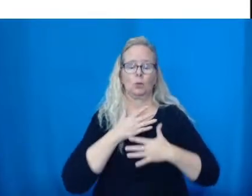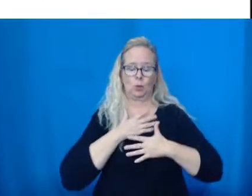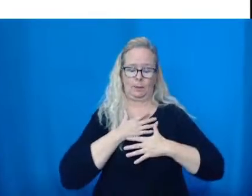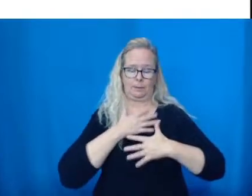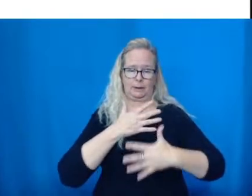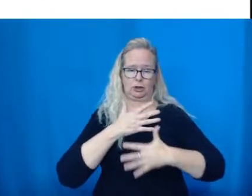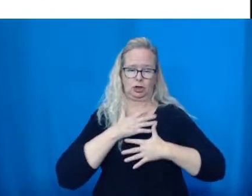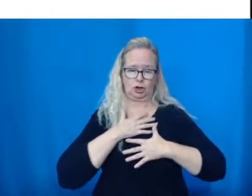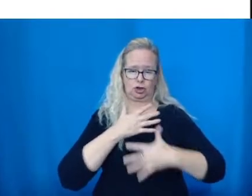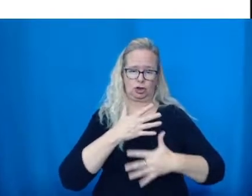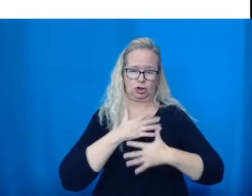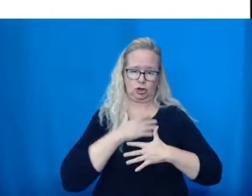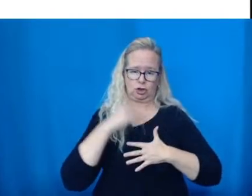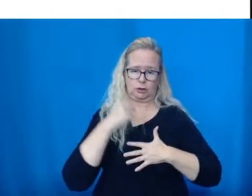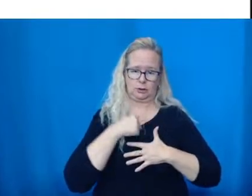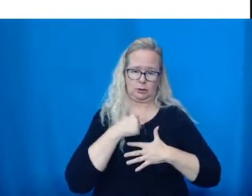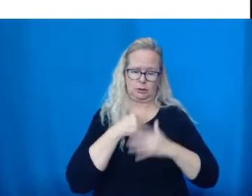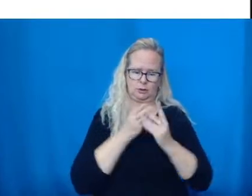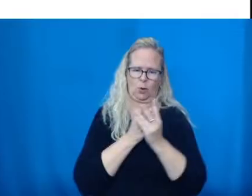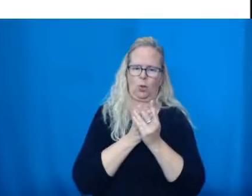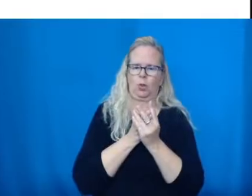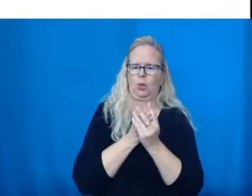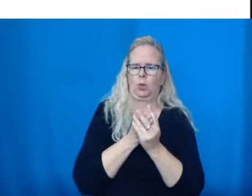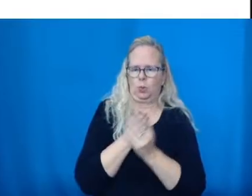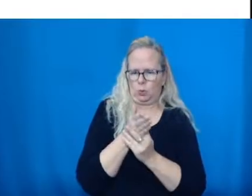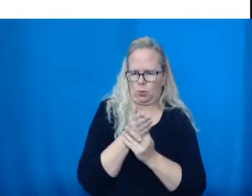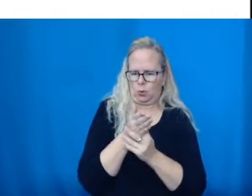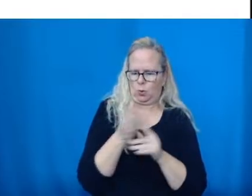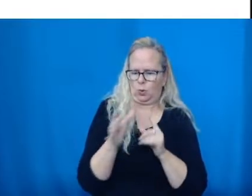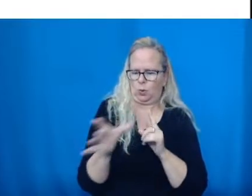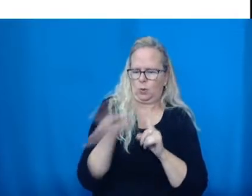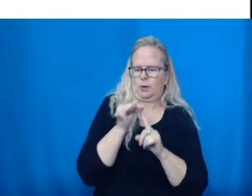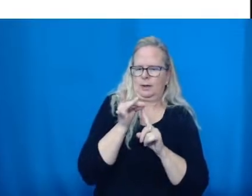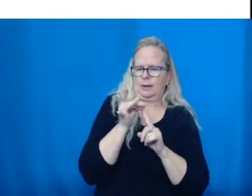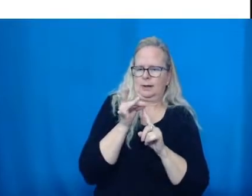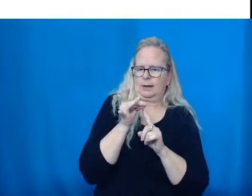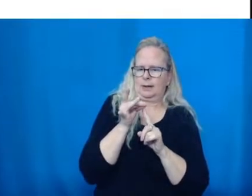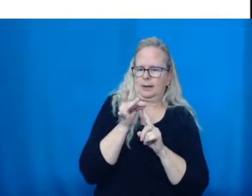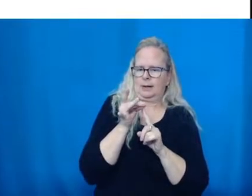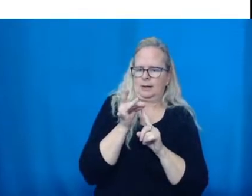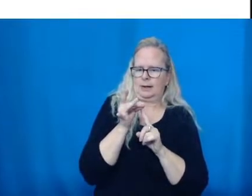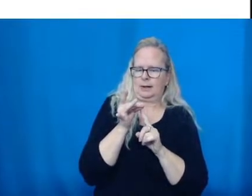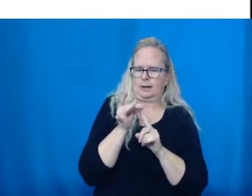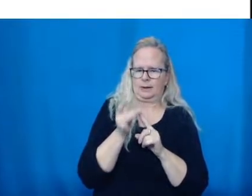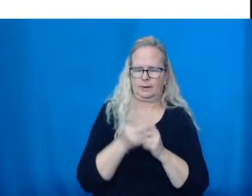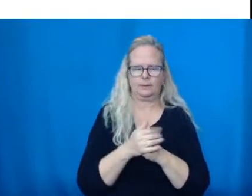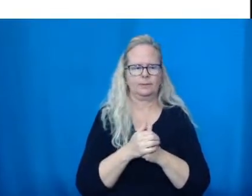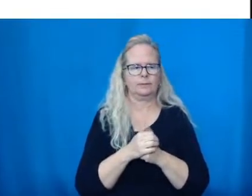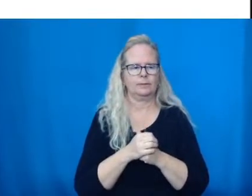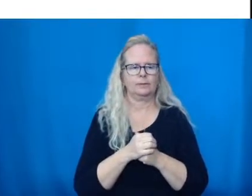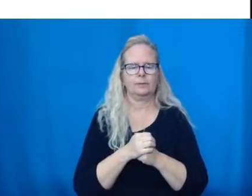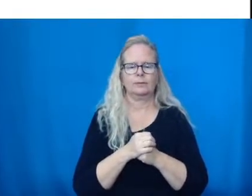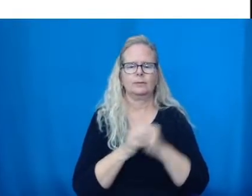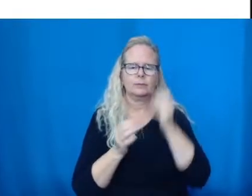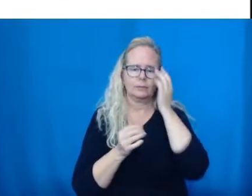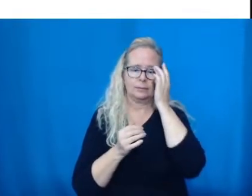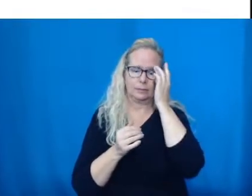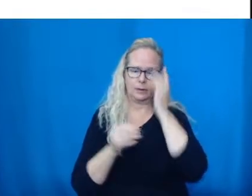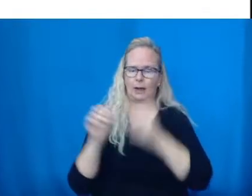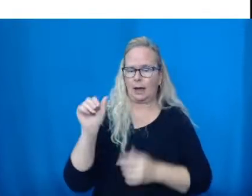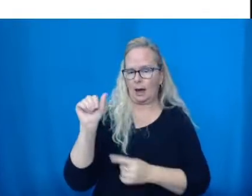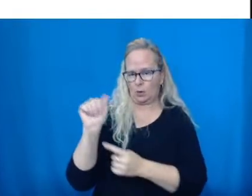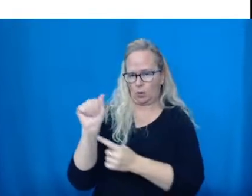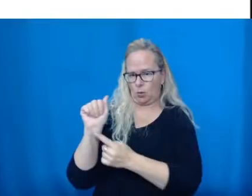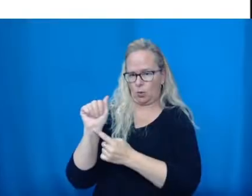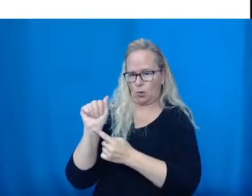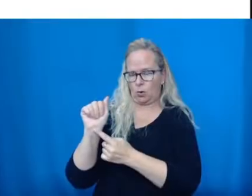and they're most concentrated near the spot of emission. So this means that inhalation is important both in close proximity to others, so within about that 2-meter distance